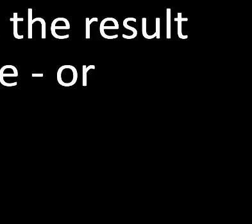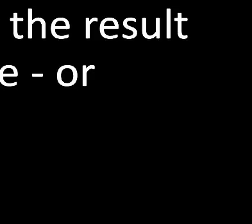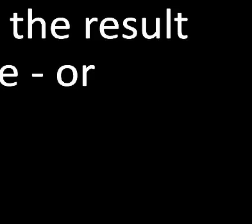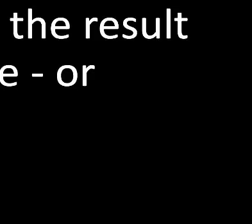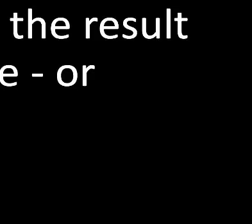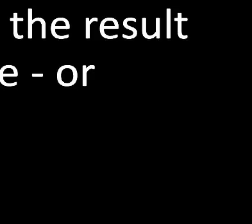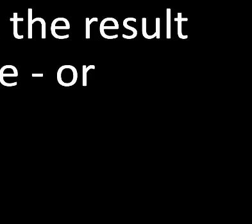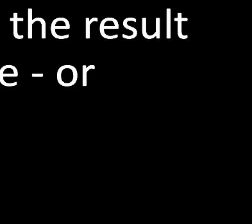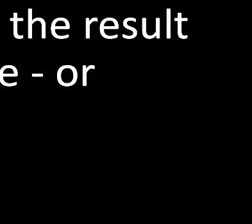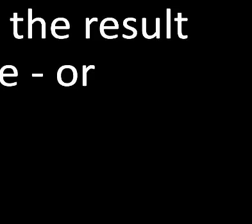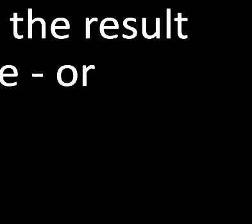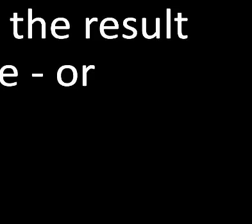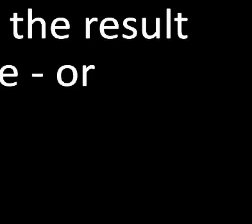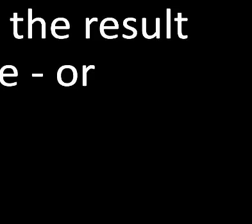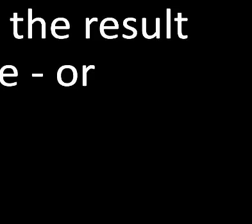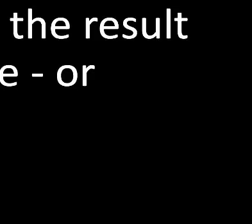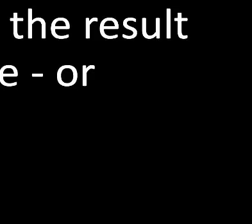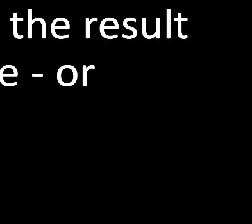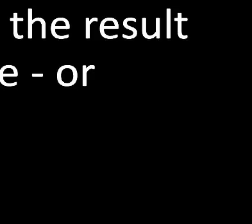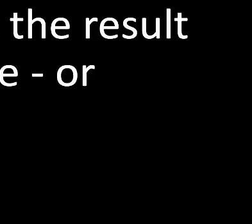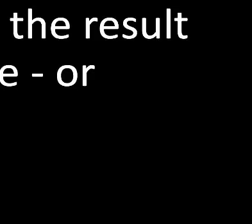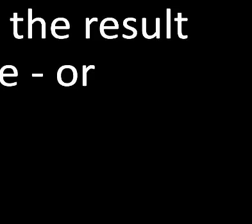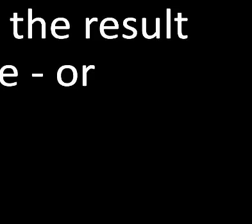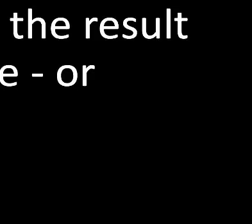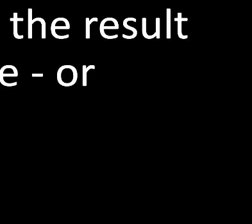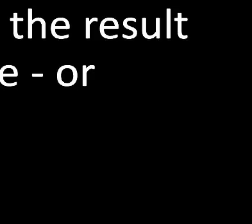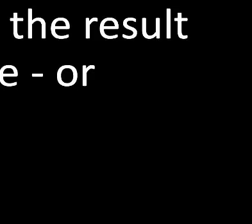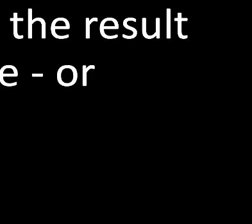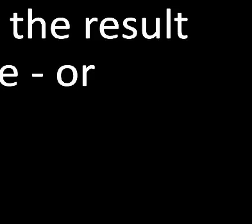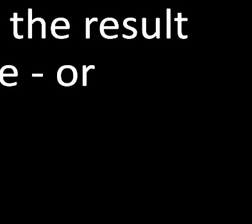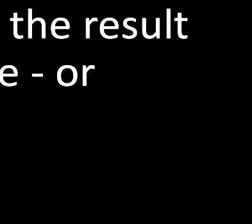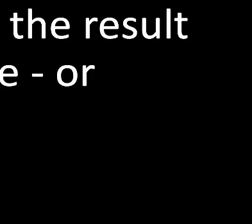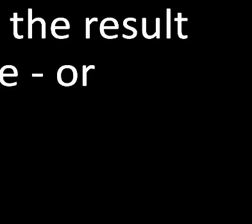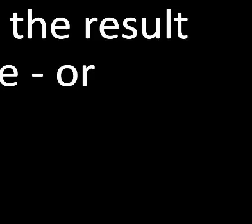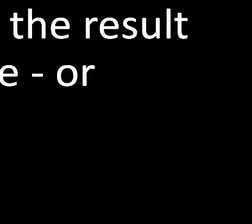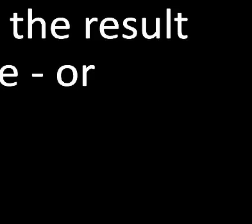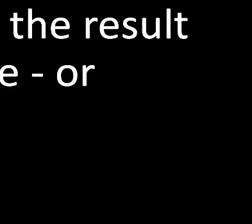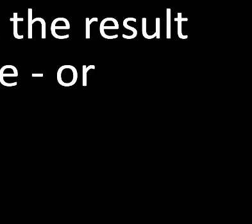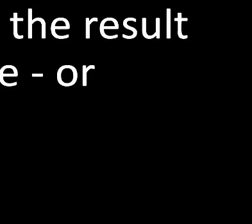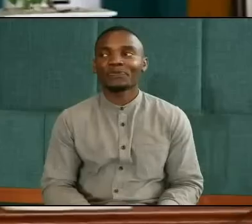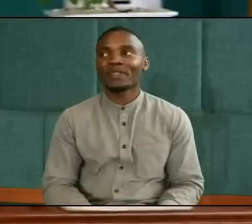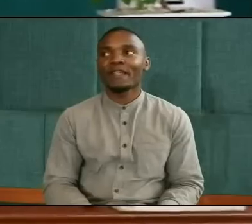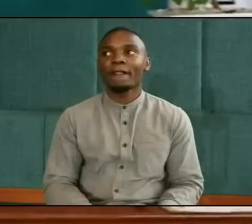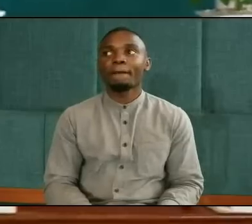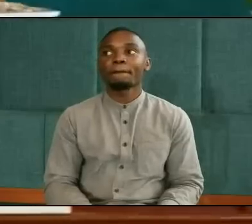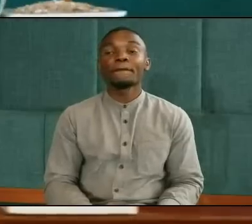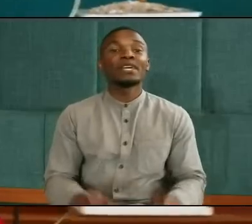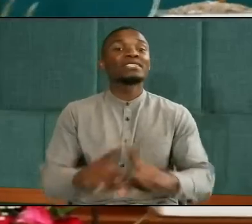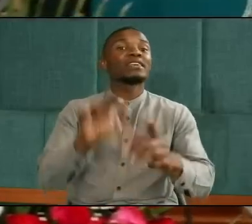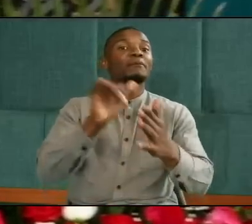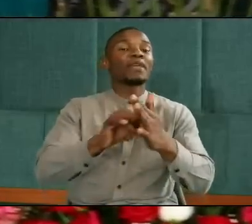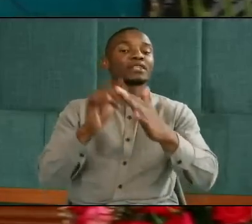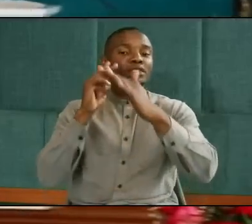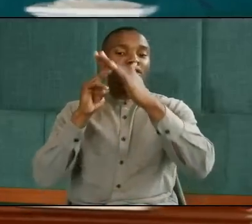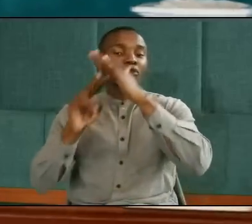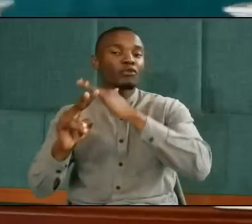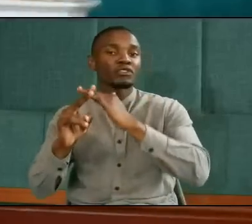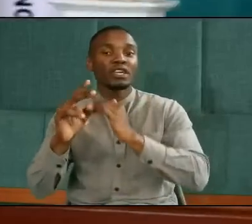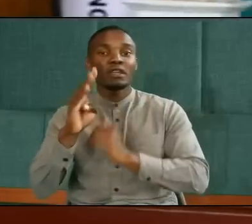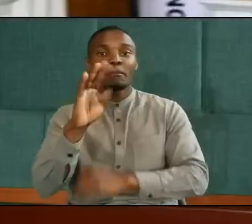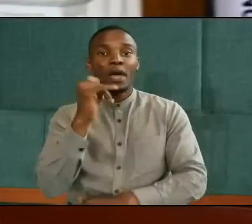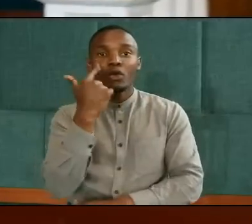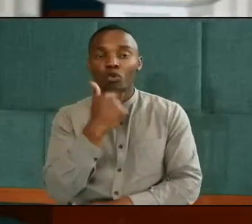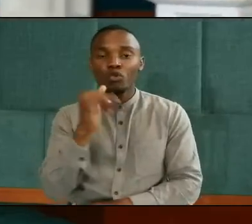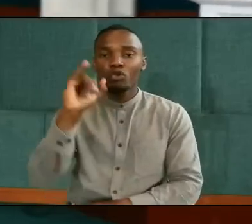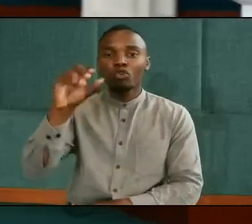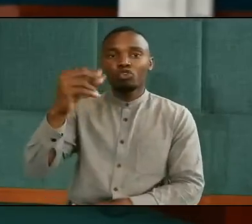But you see, these folks don't check Bible. I can give you the answer. That's prophesied by John. That's